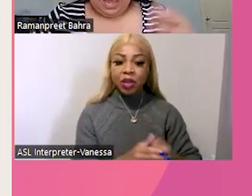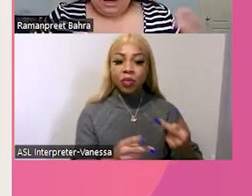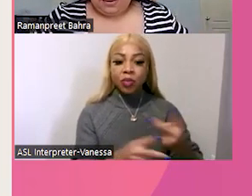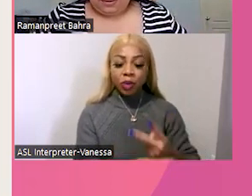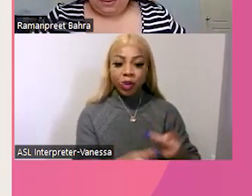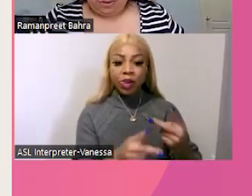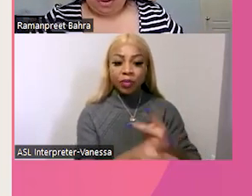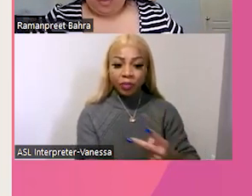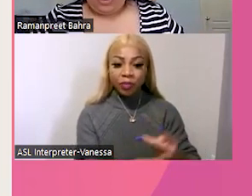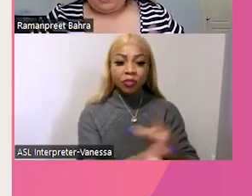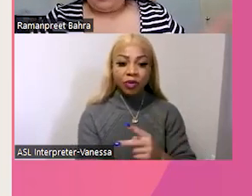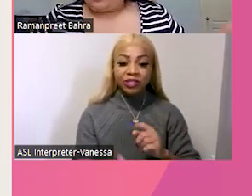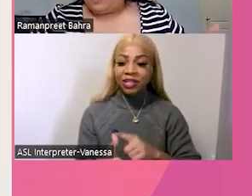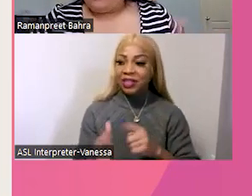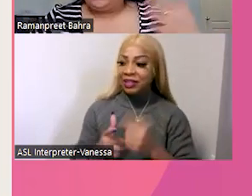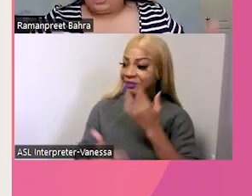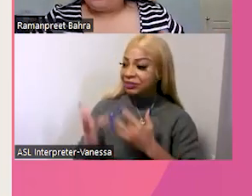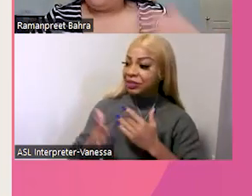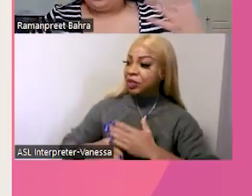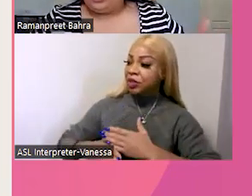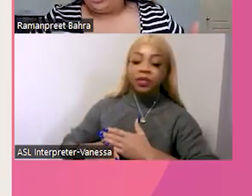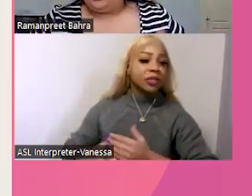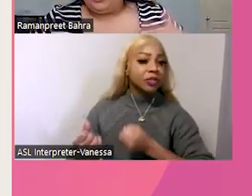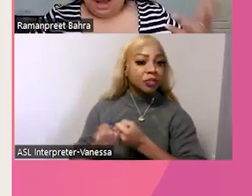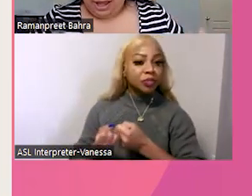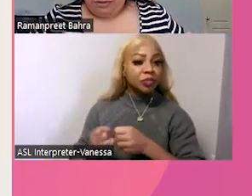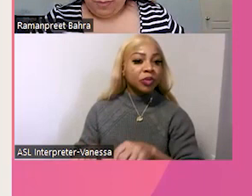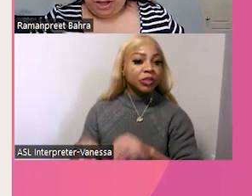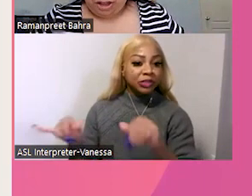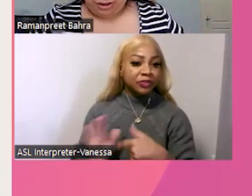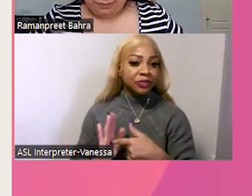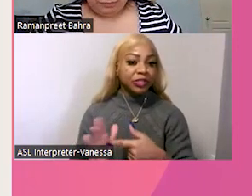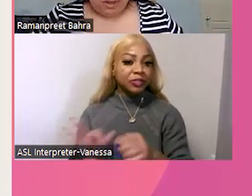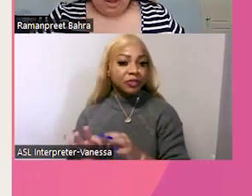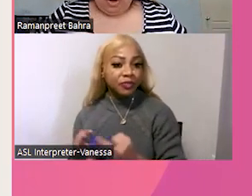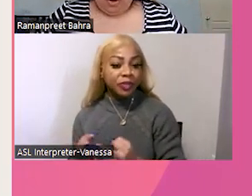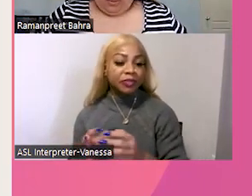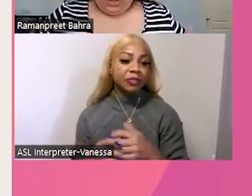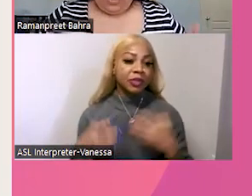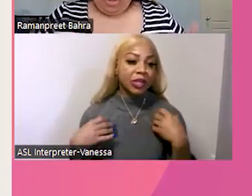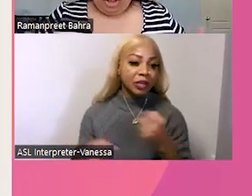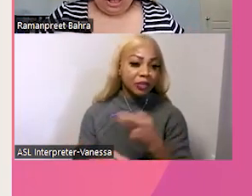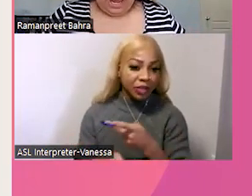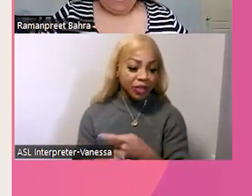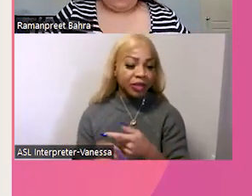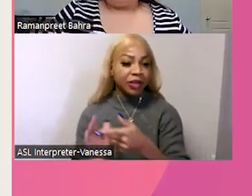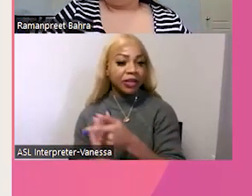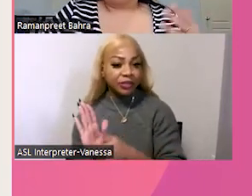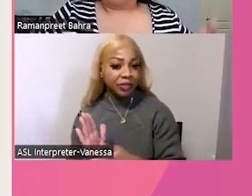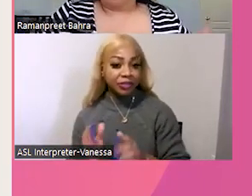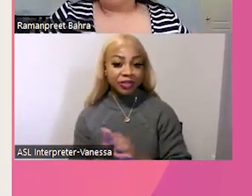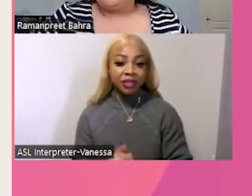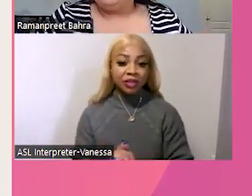gaining access to social support systems like family, healthcare, and legal, as we've mentioned. What is largely the case is